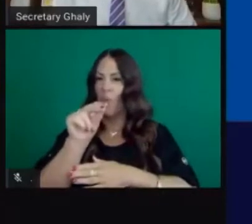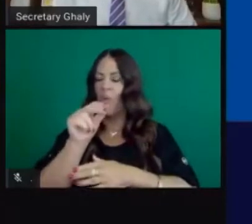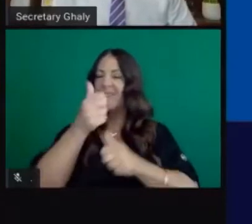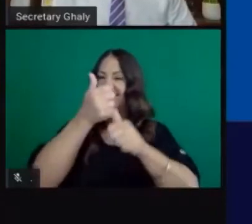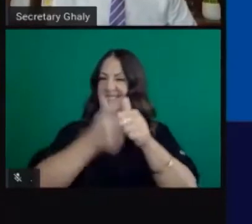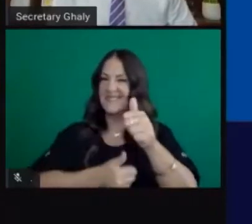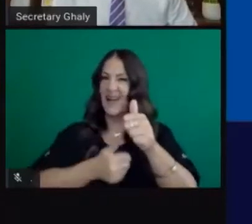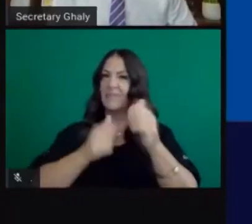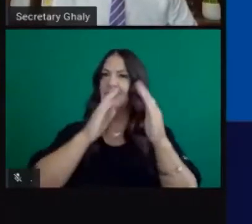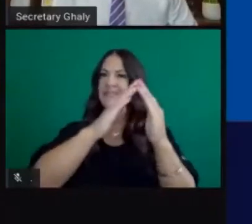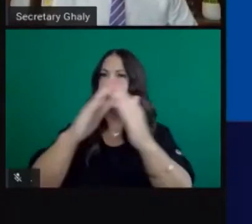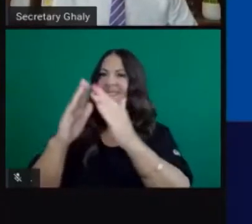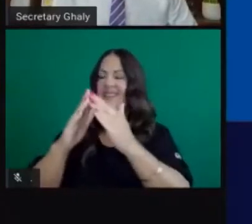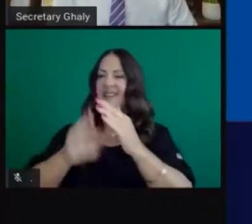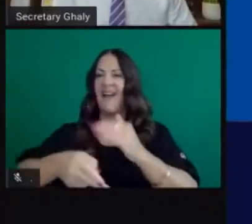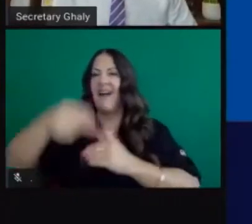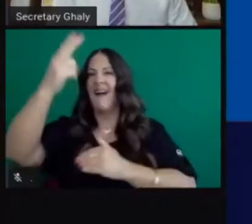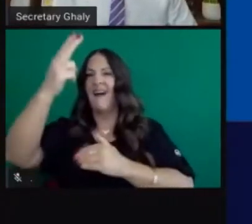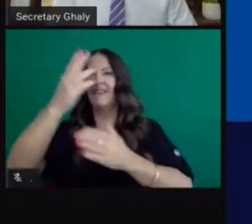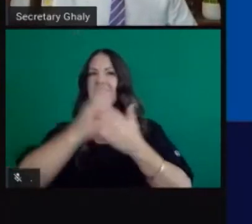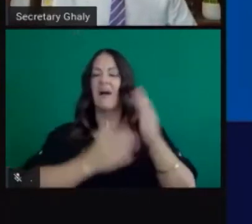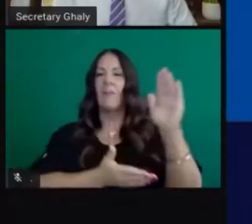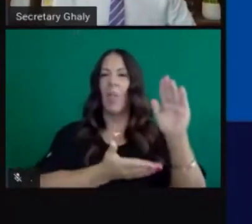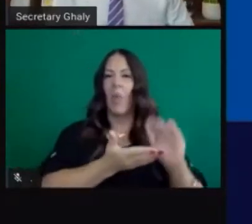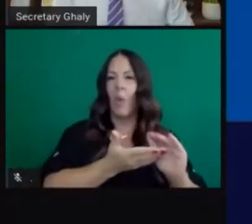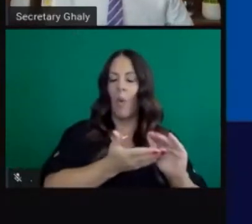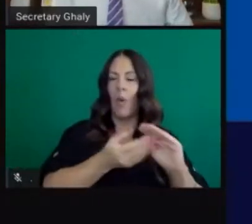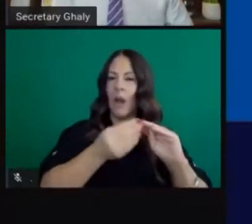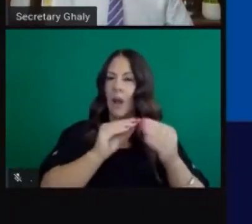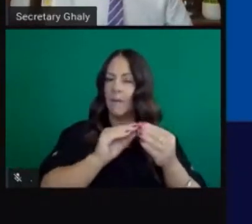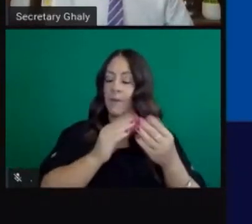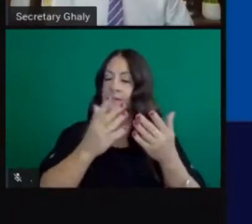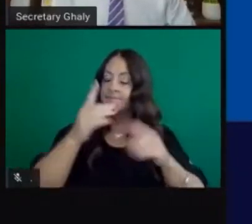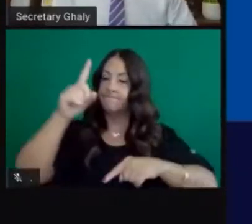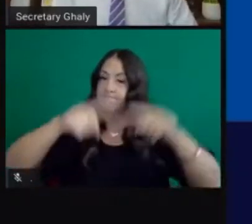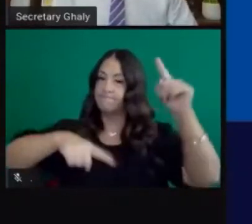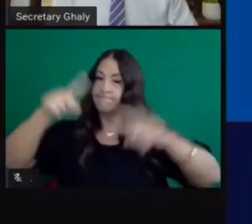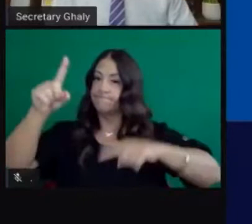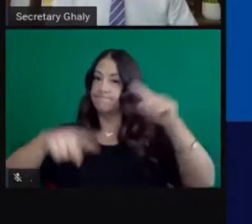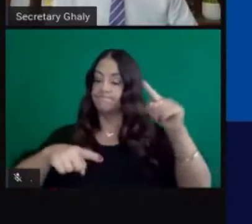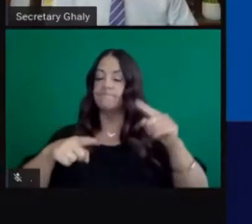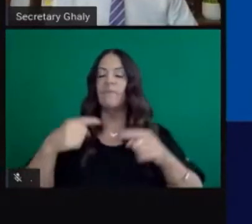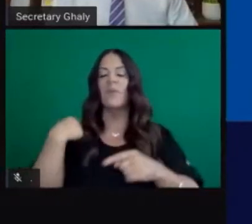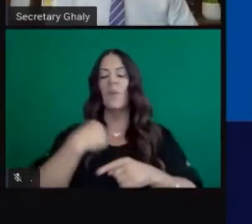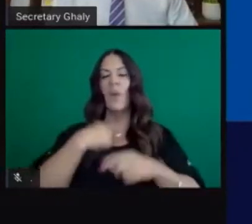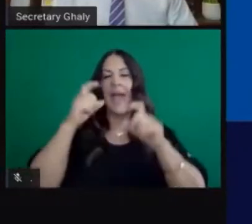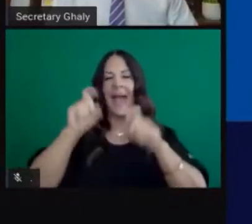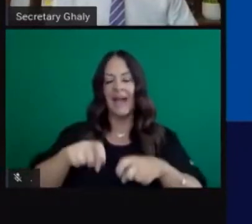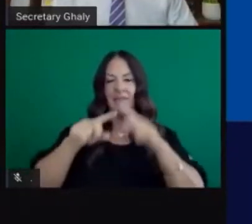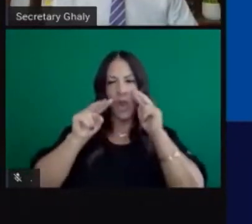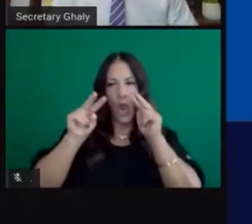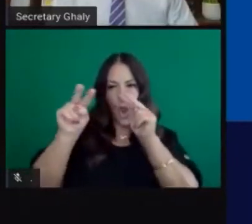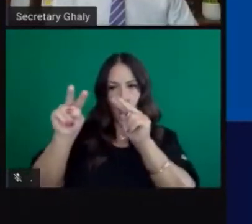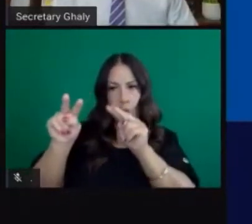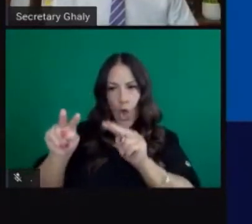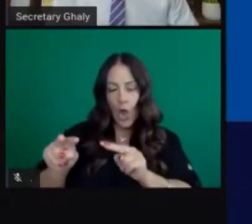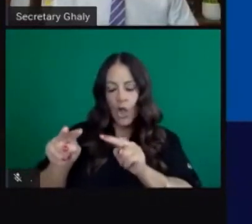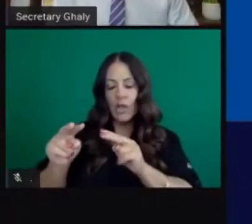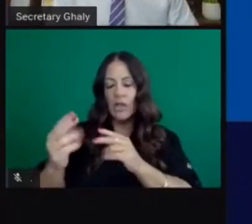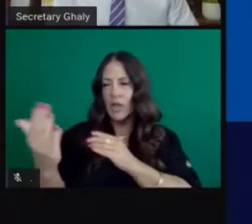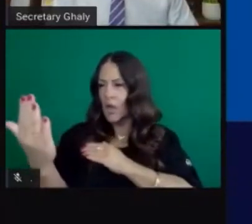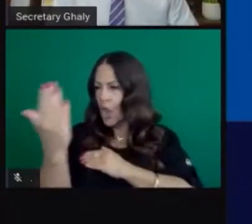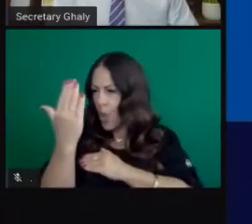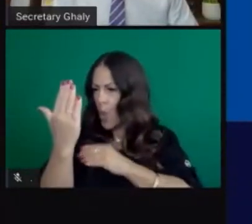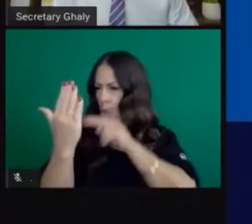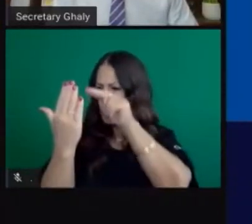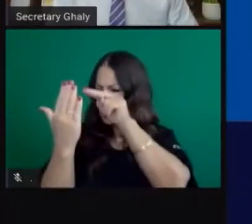slight increases in these numbers, that as we look closely at where our progress is, we want to